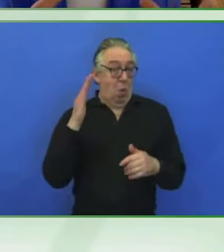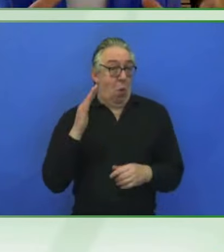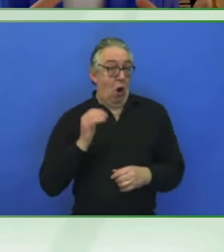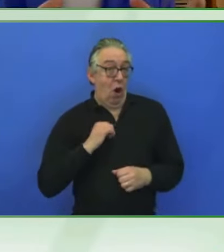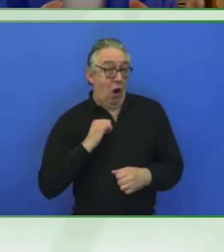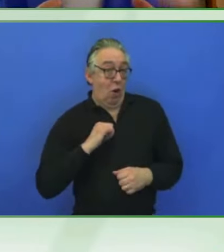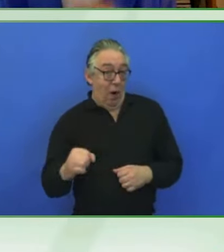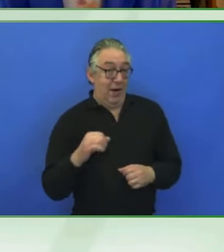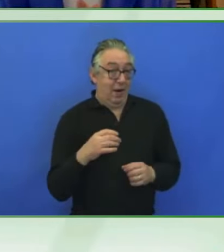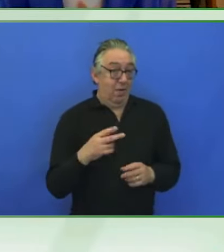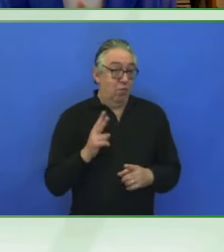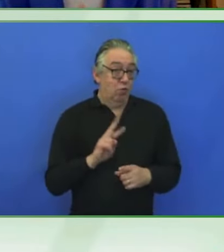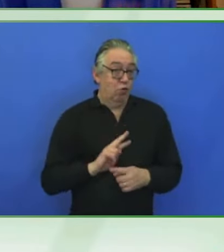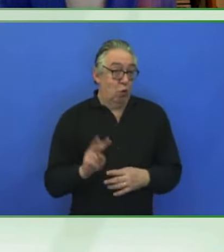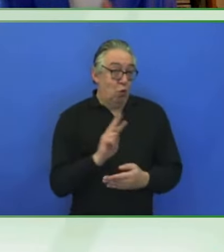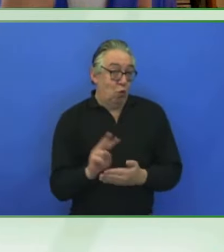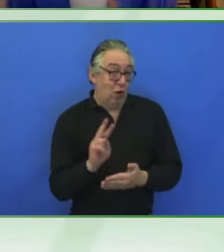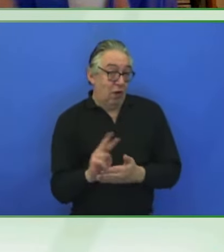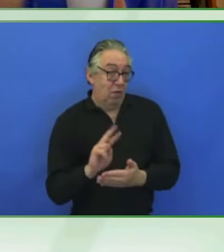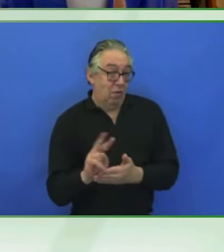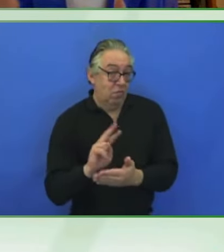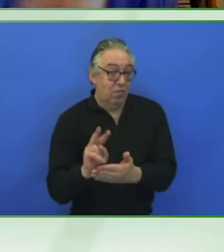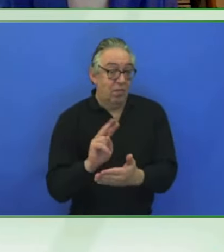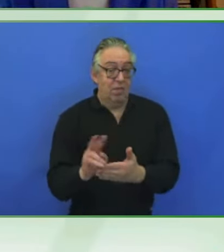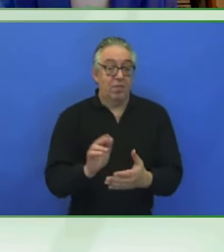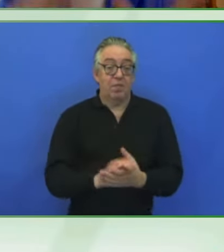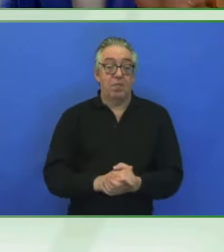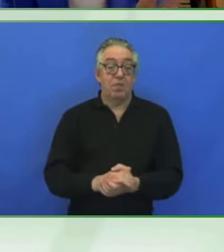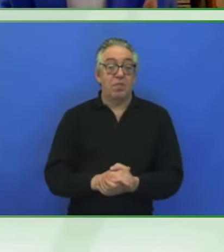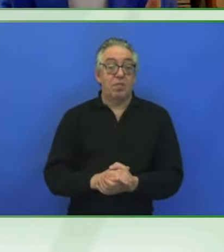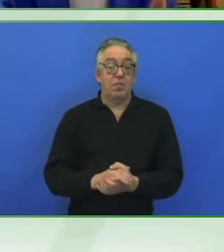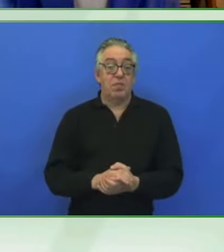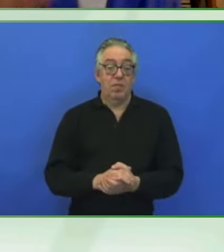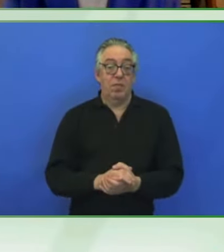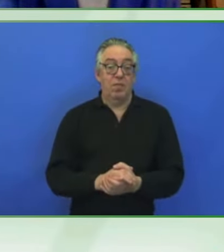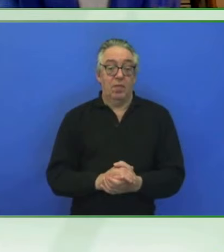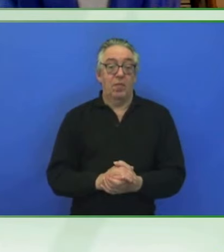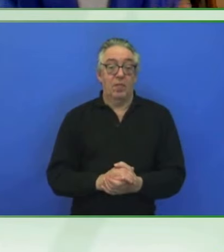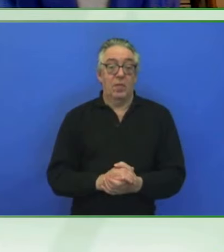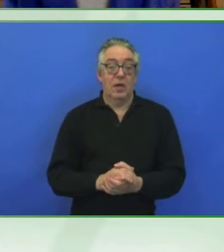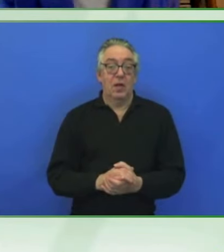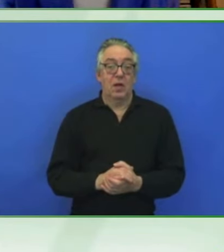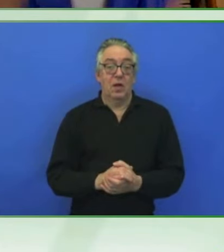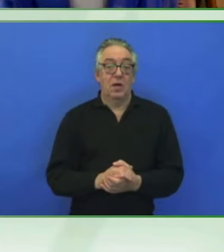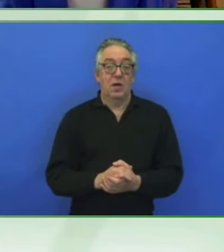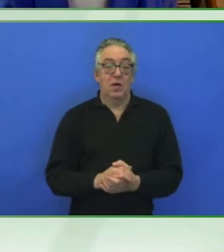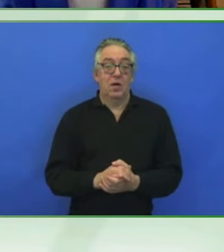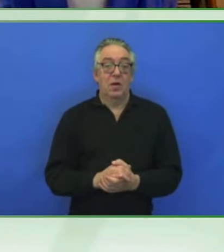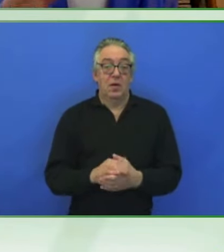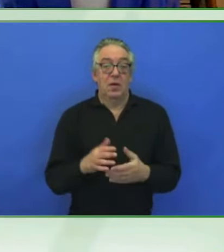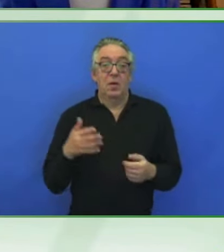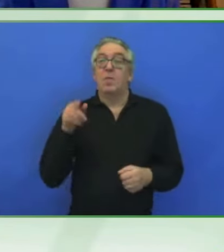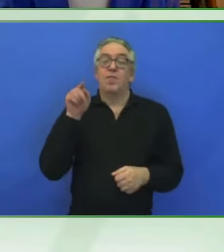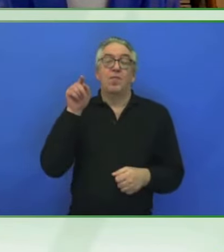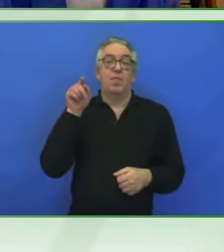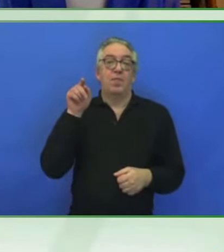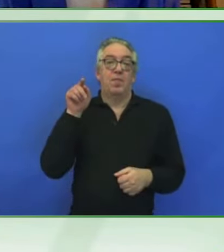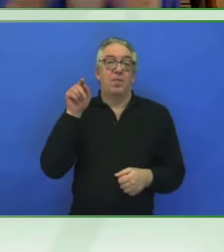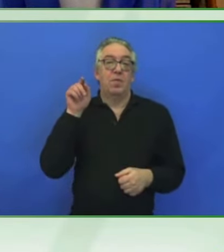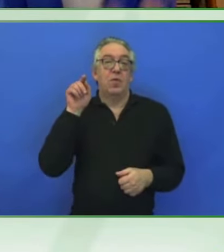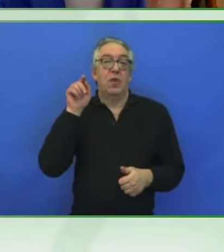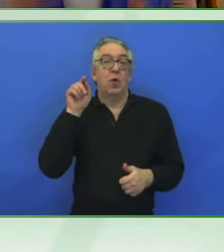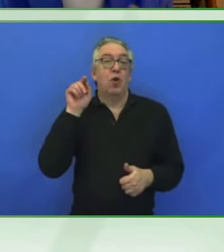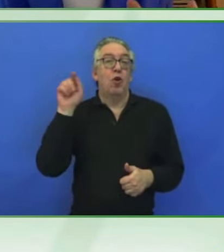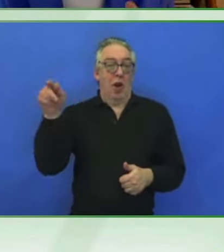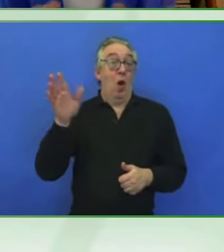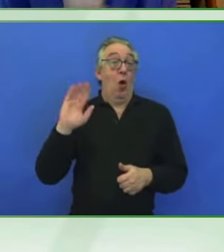come to us and meet and go, yeah, it might be a good idea to talk that through more with so-and-so because they know a lot about X. And that will happen.